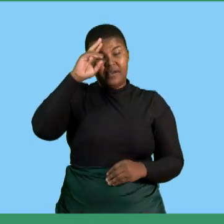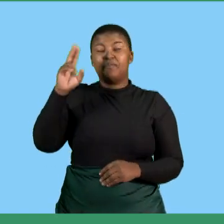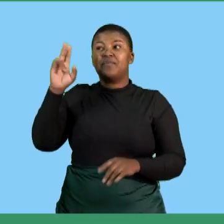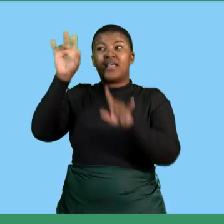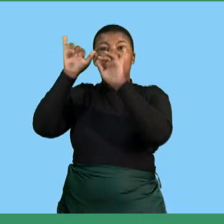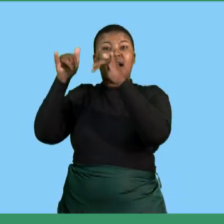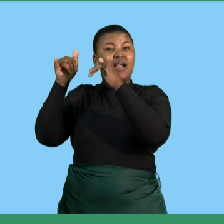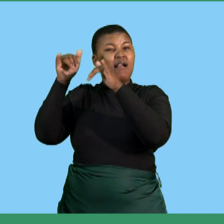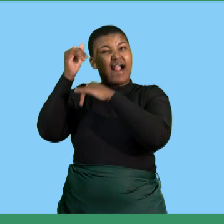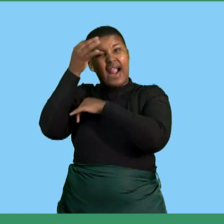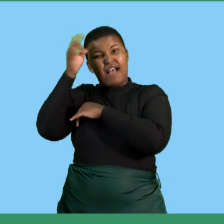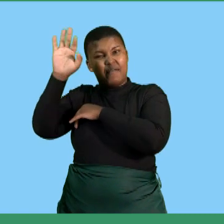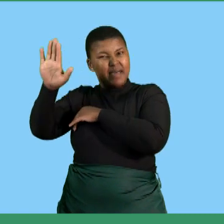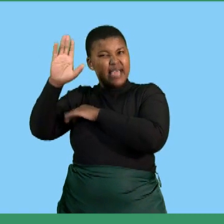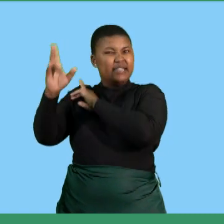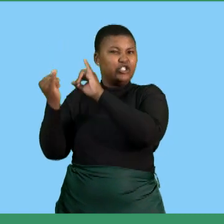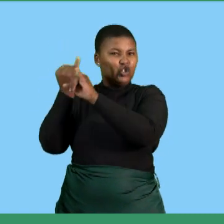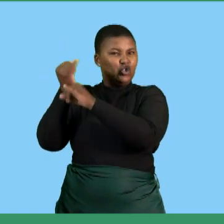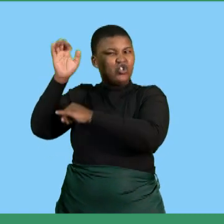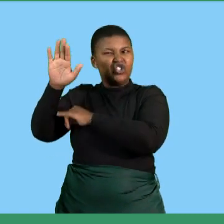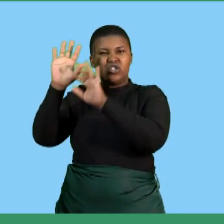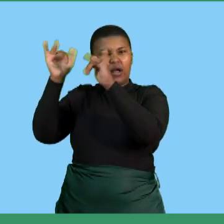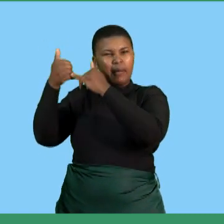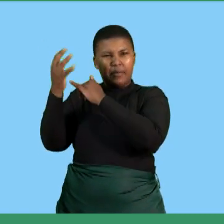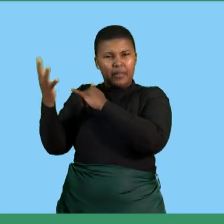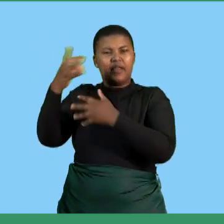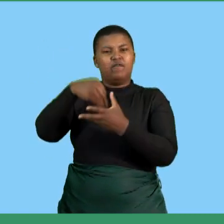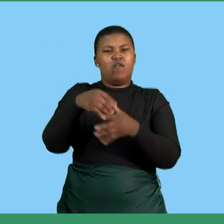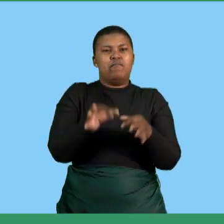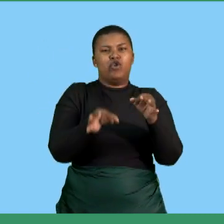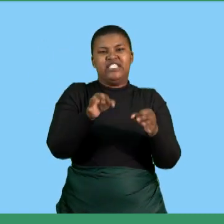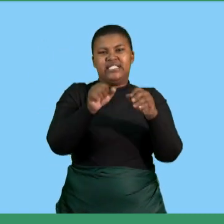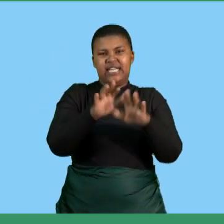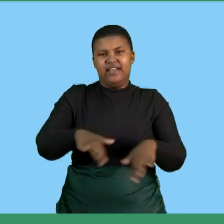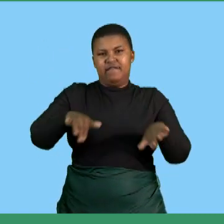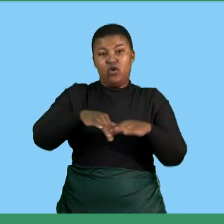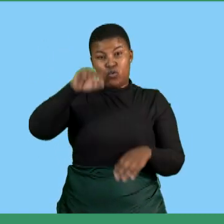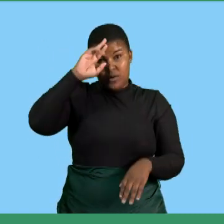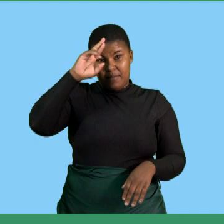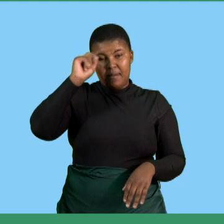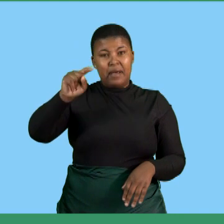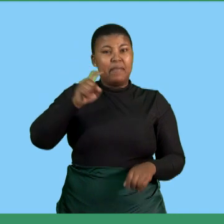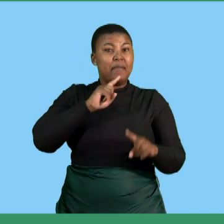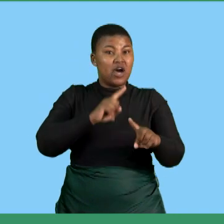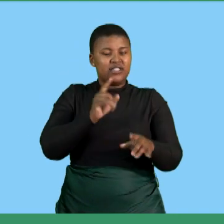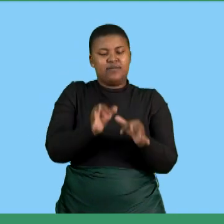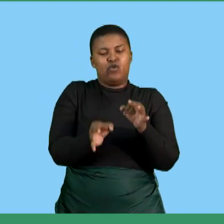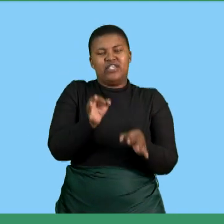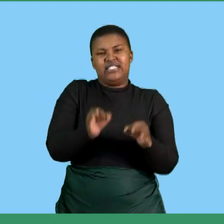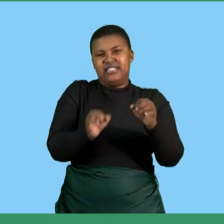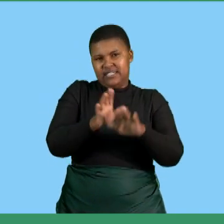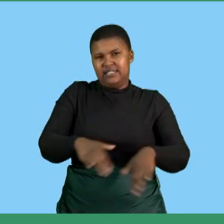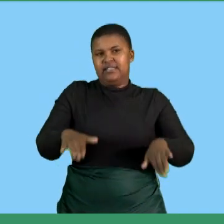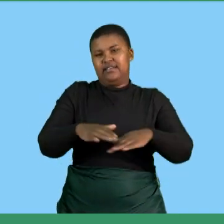government and its institutions are all a part of our political environment. So our component here then,